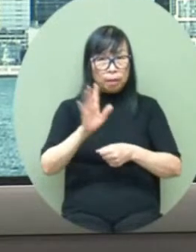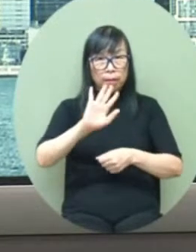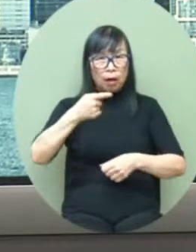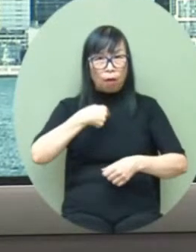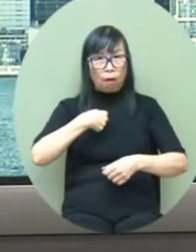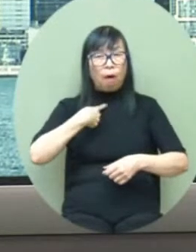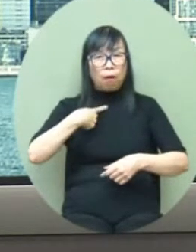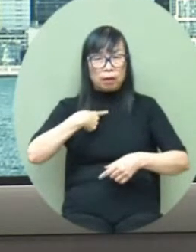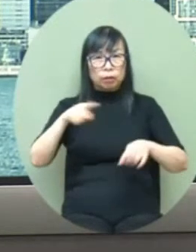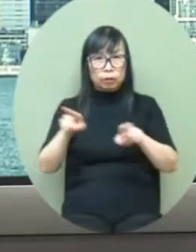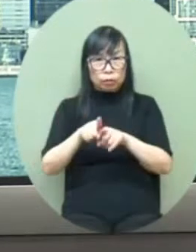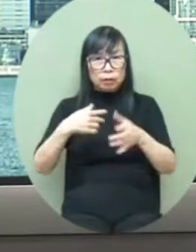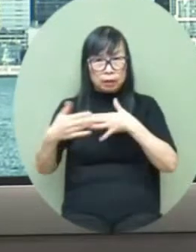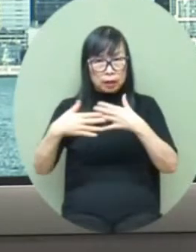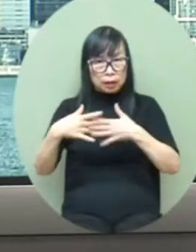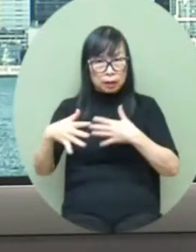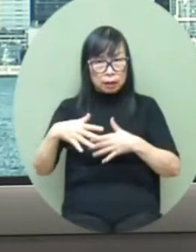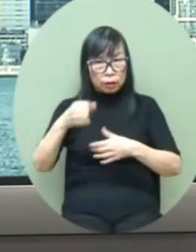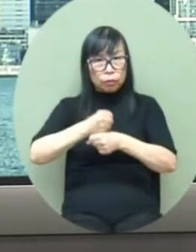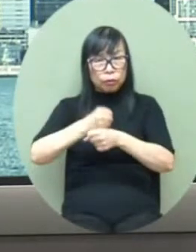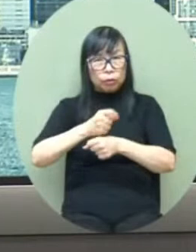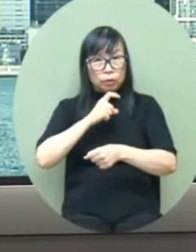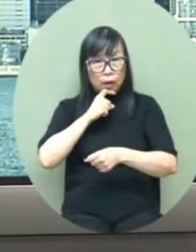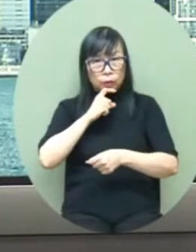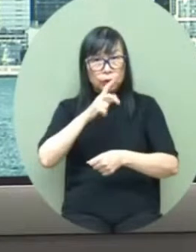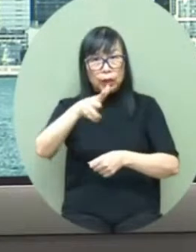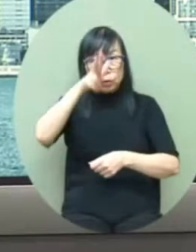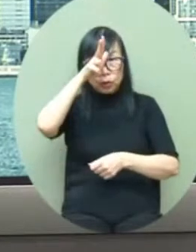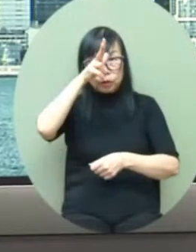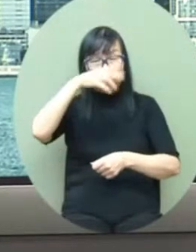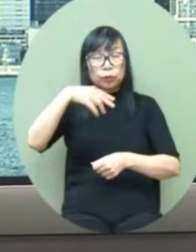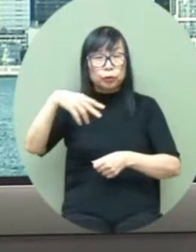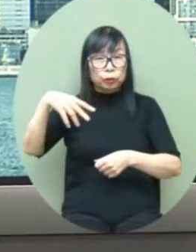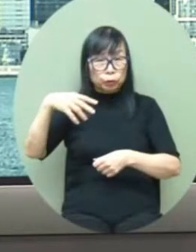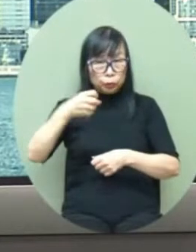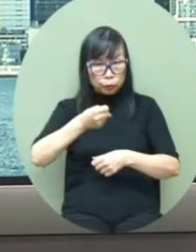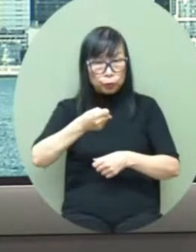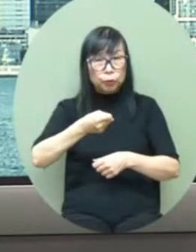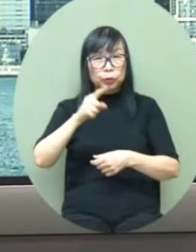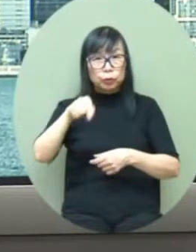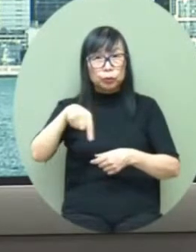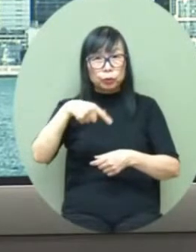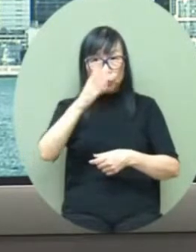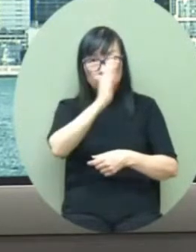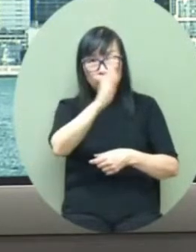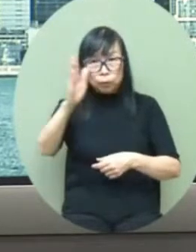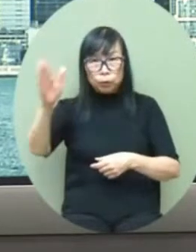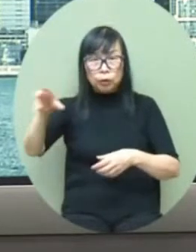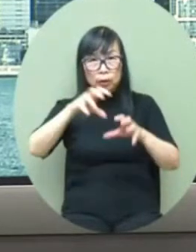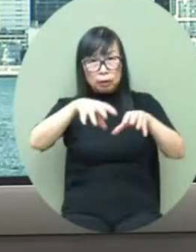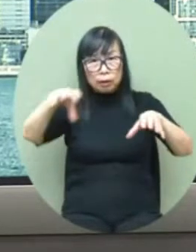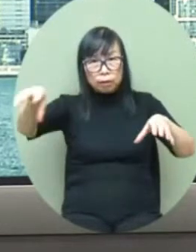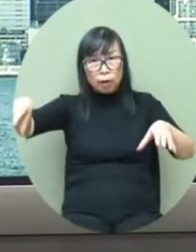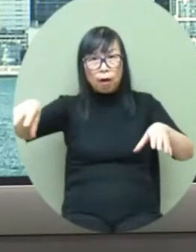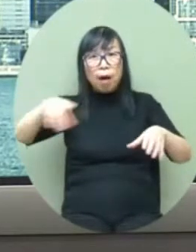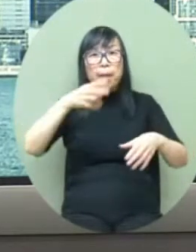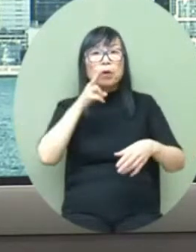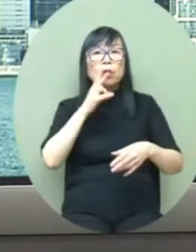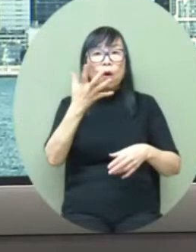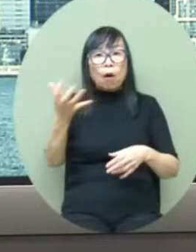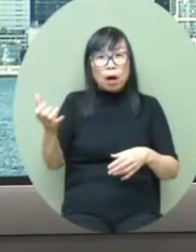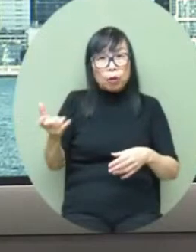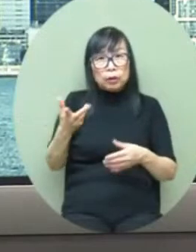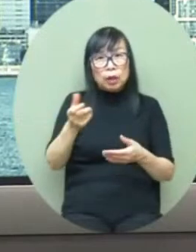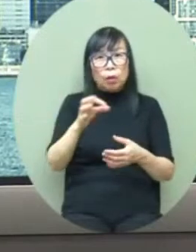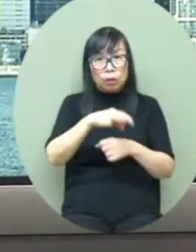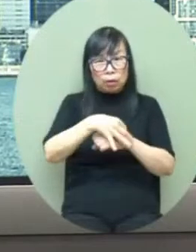will be making visits to different places, to some countries in Europe, to some countries